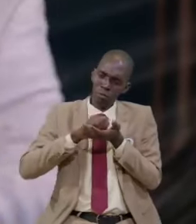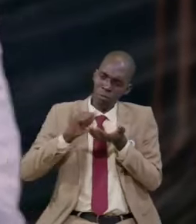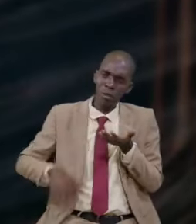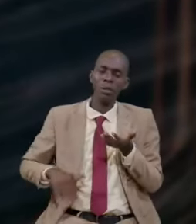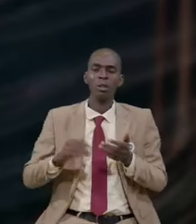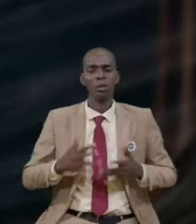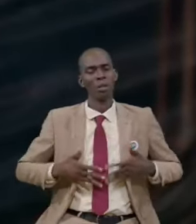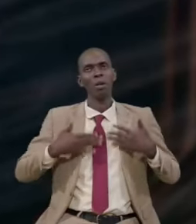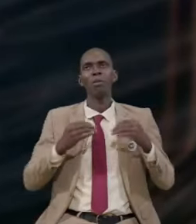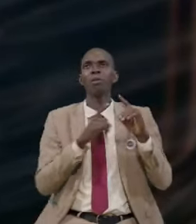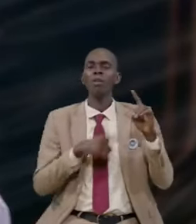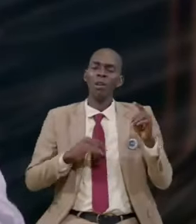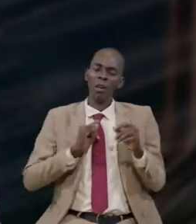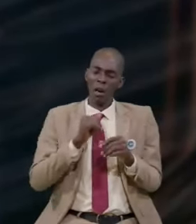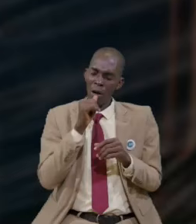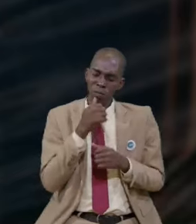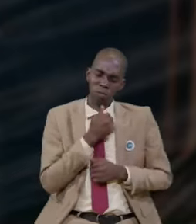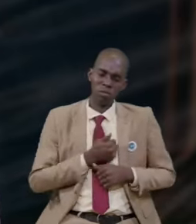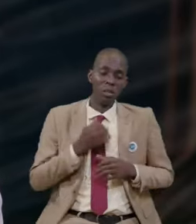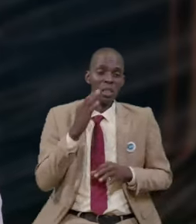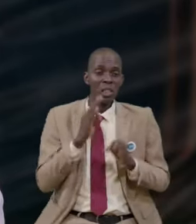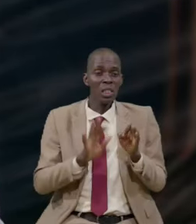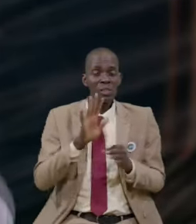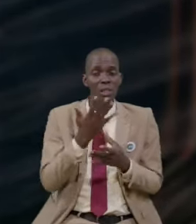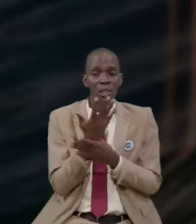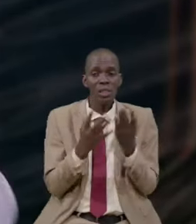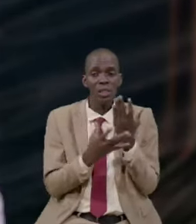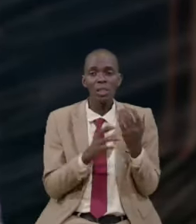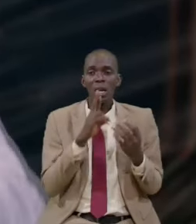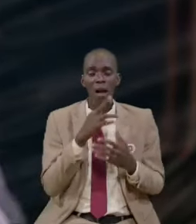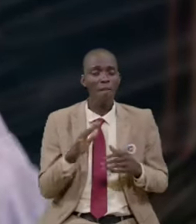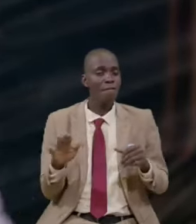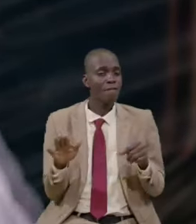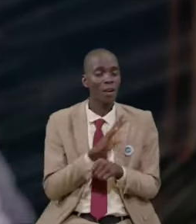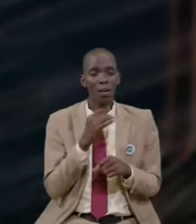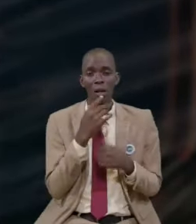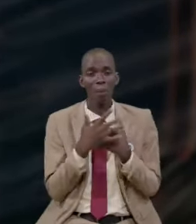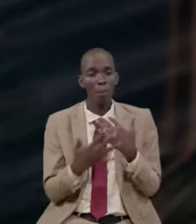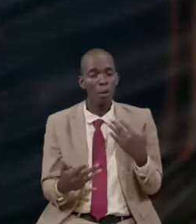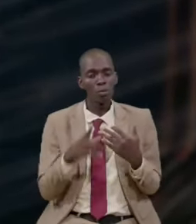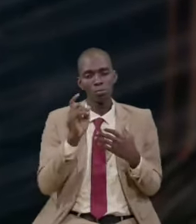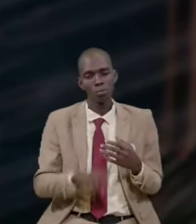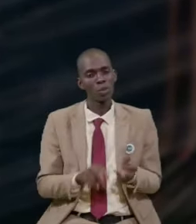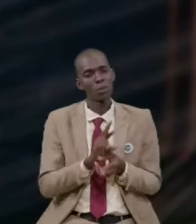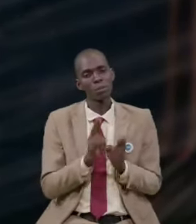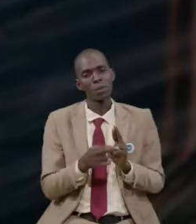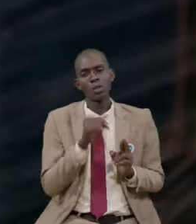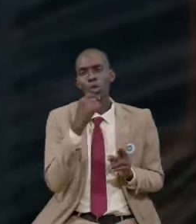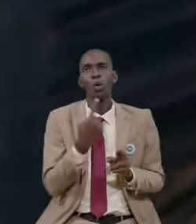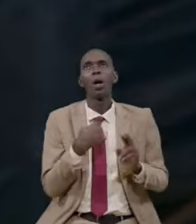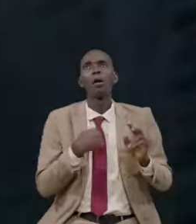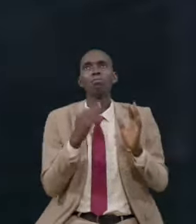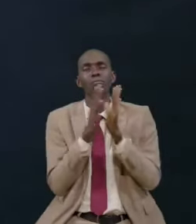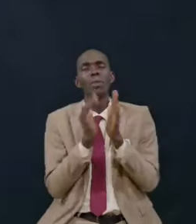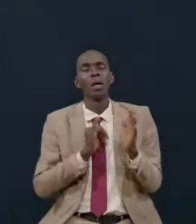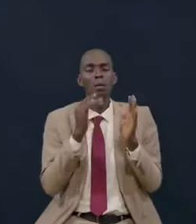your hands are still full of blood, you have to repent. It's not just I pray, I pray, I pray, I raise up my hand. Yes, it's good to pray.